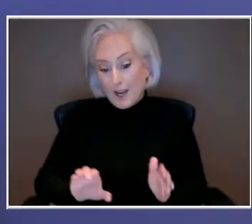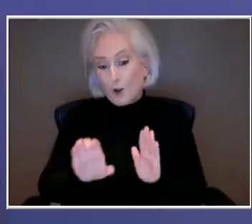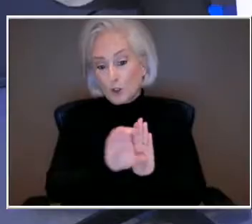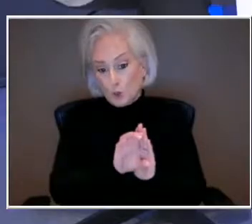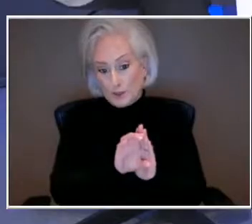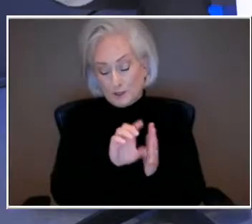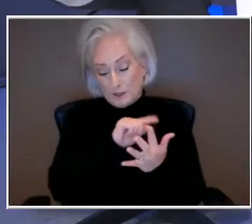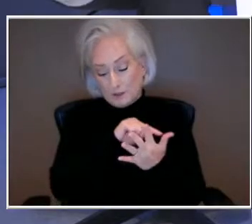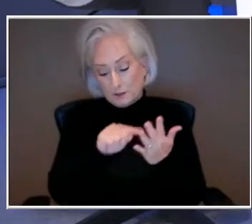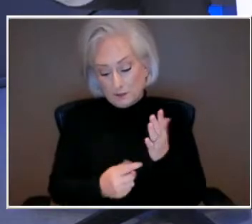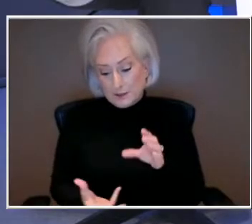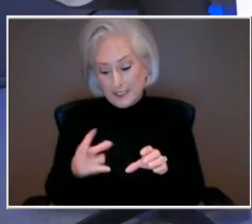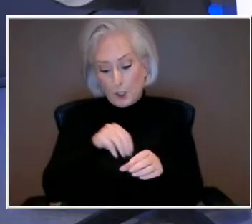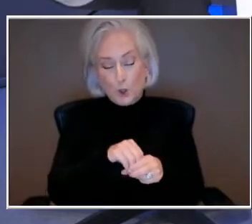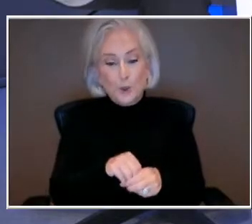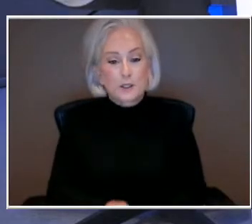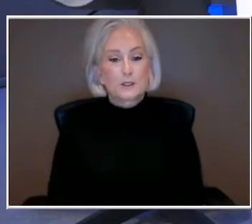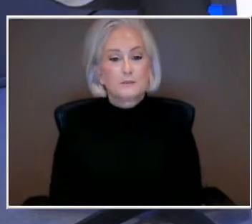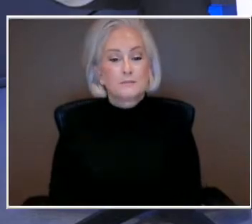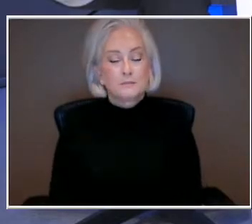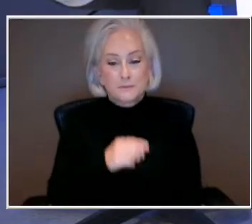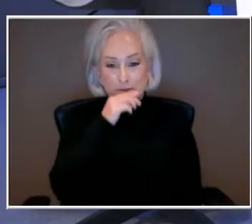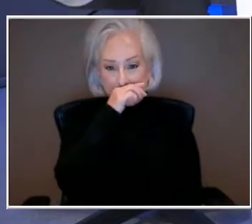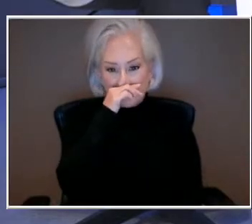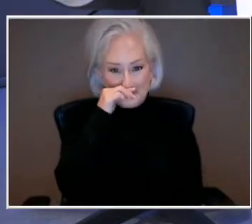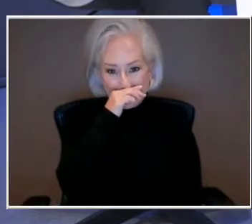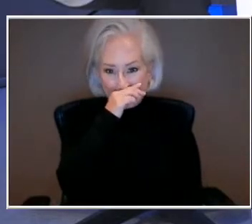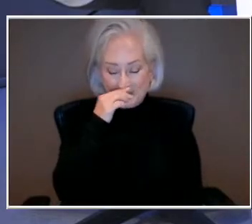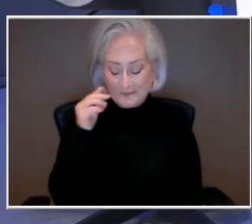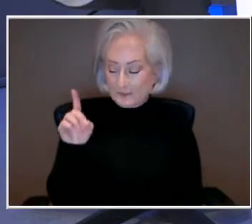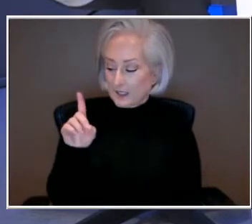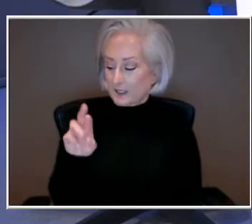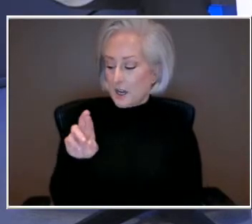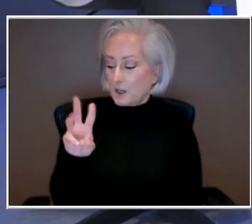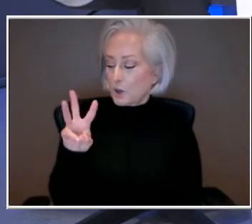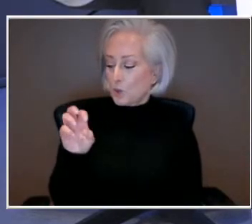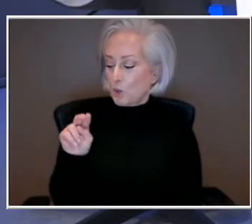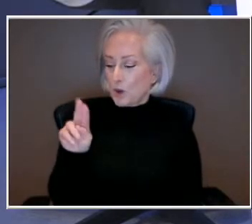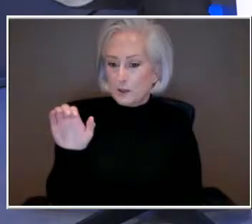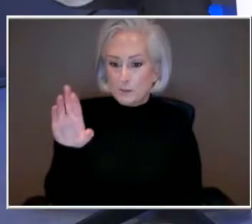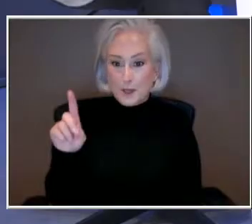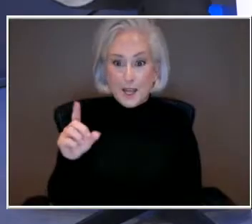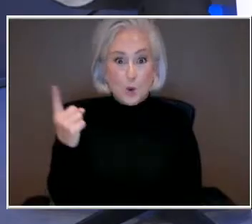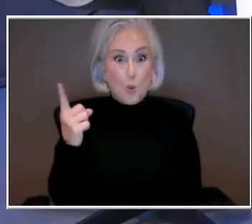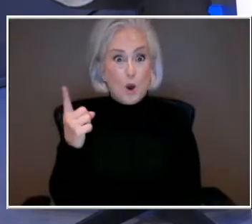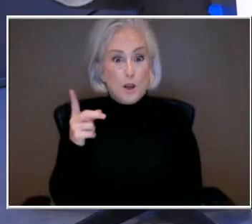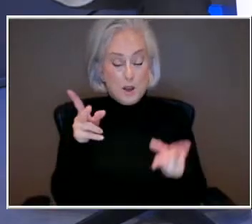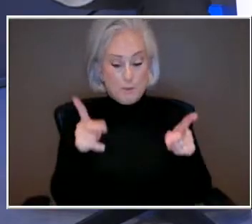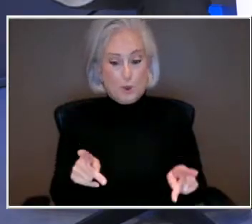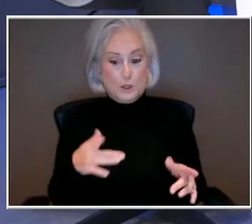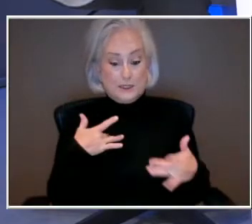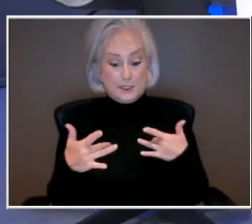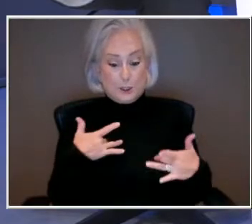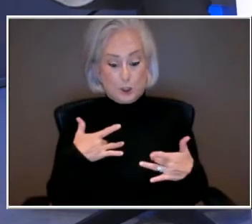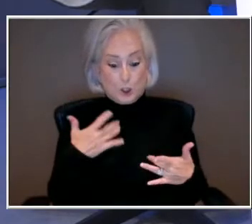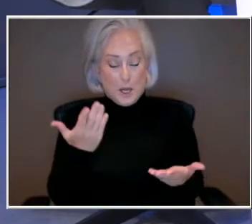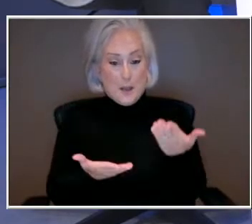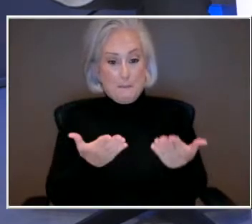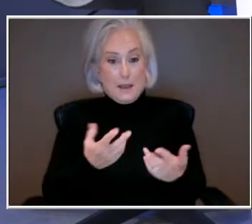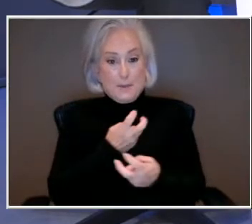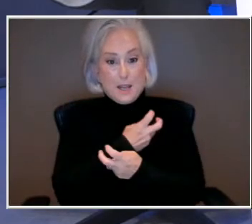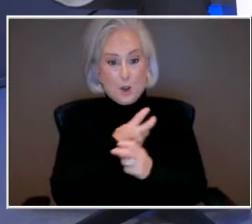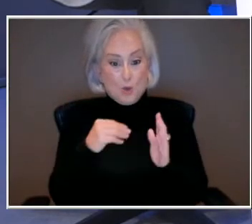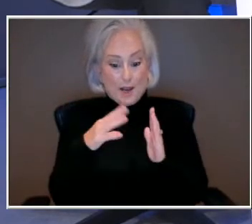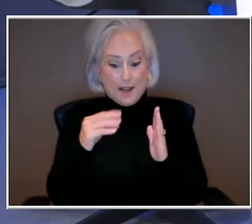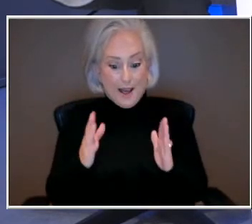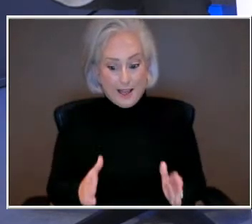right, so Dr. Winblad, let's get your opinion on this, because one person was worried that AI might make radiologists obsolete. First of all, just